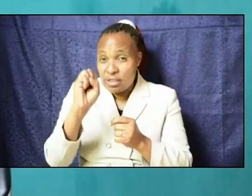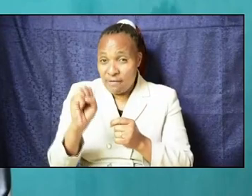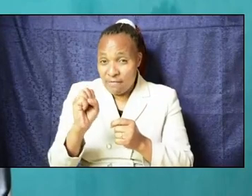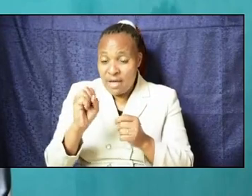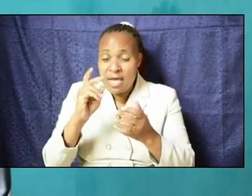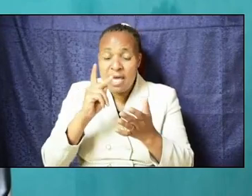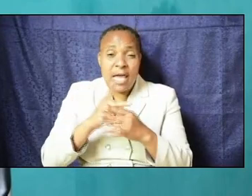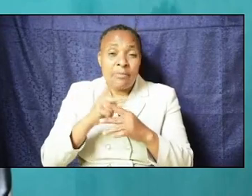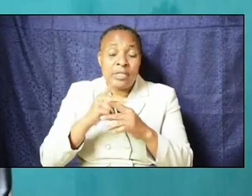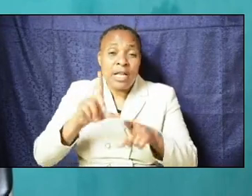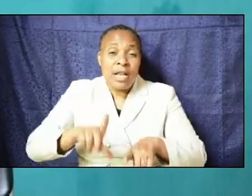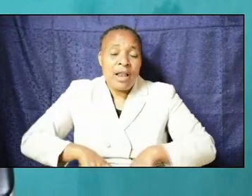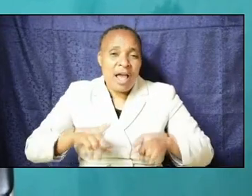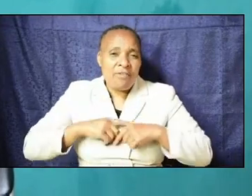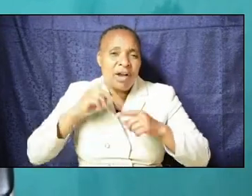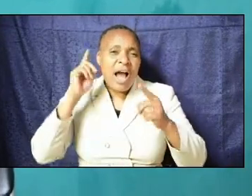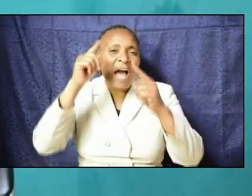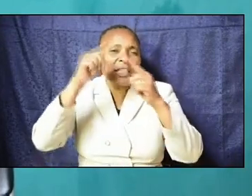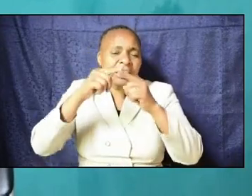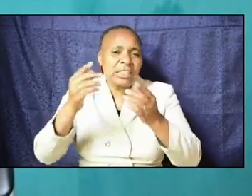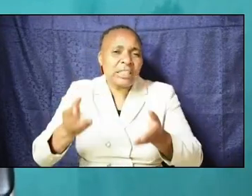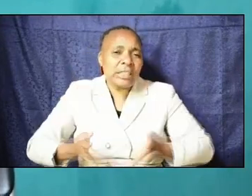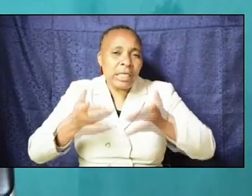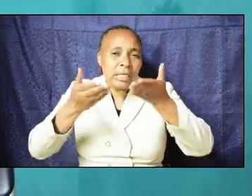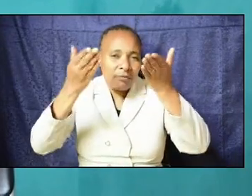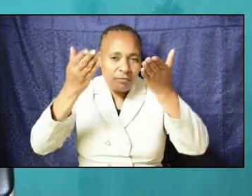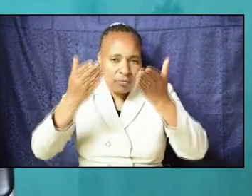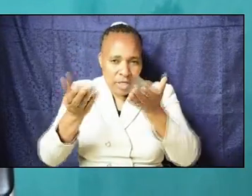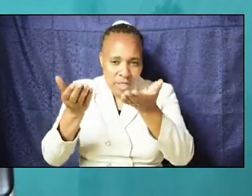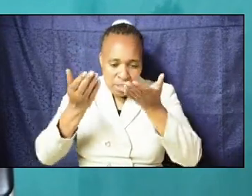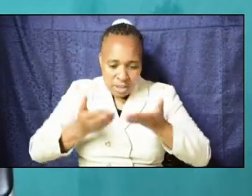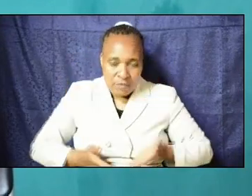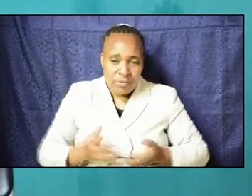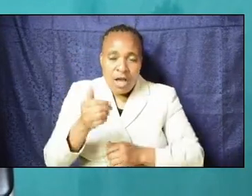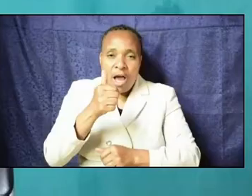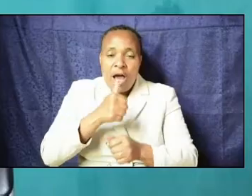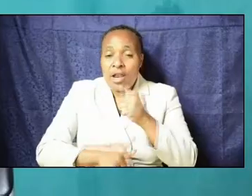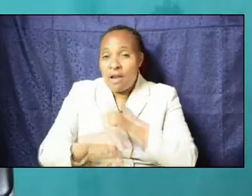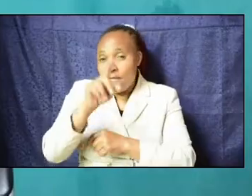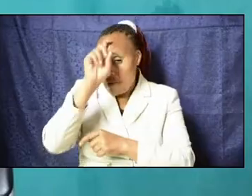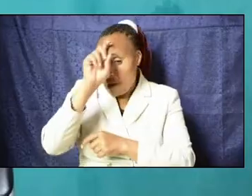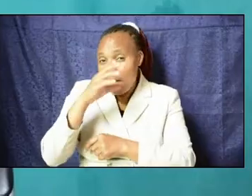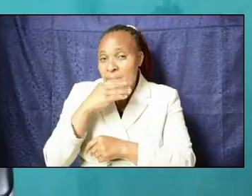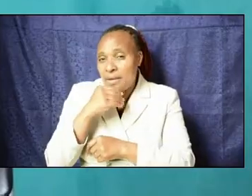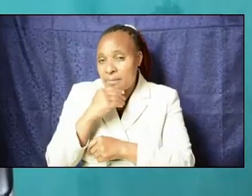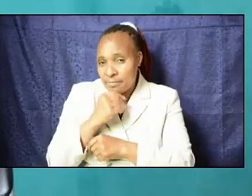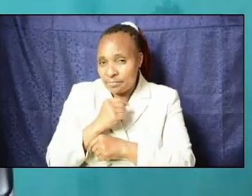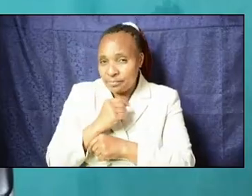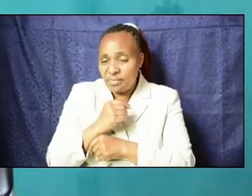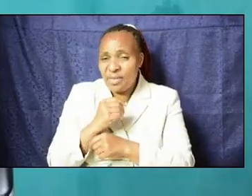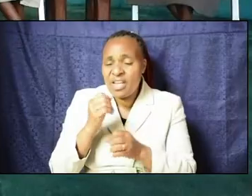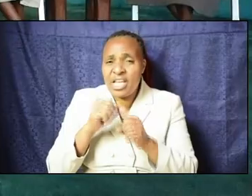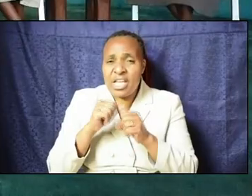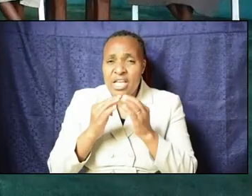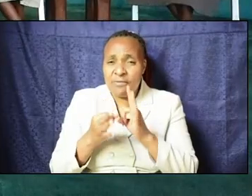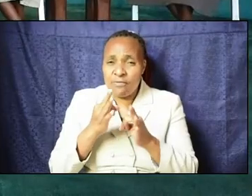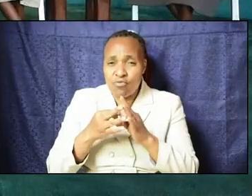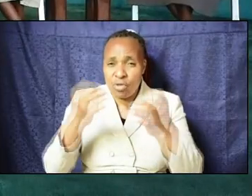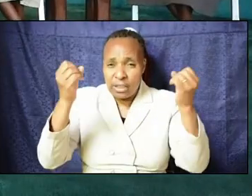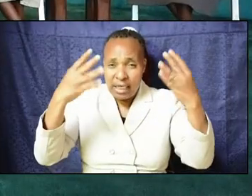life to the point of elevation that he received under Pharaoh. Maybe, Ashley, you can enlighten us on this